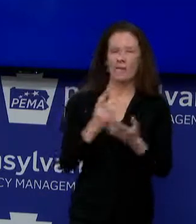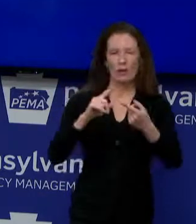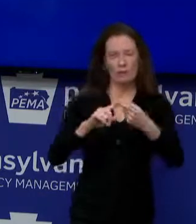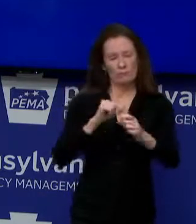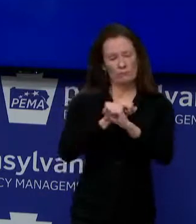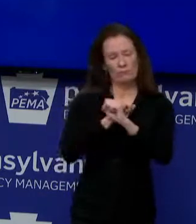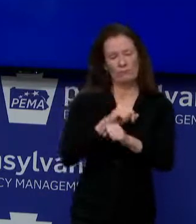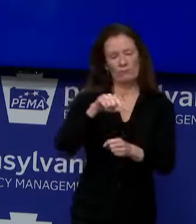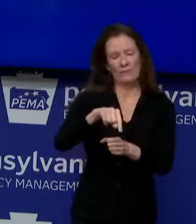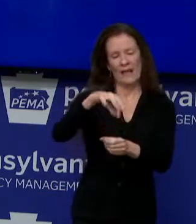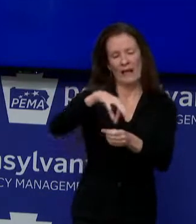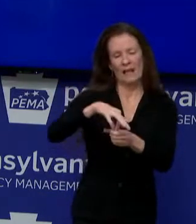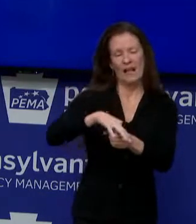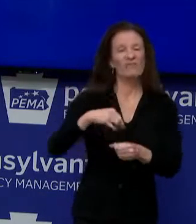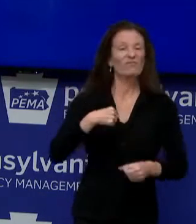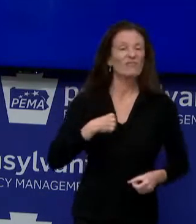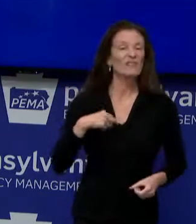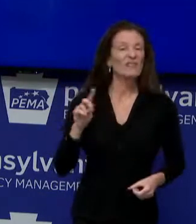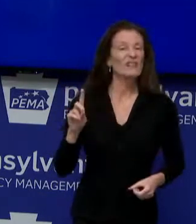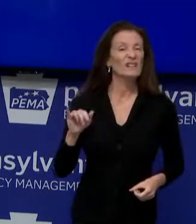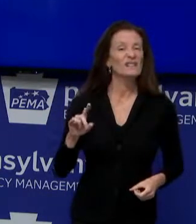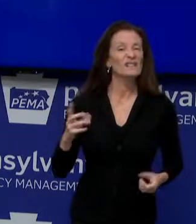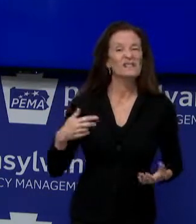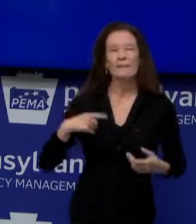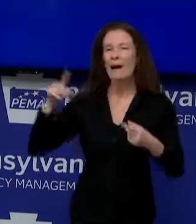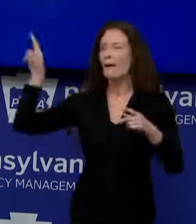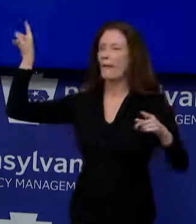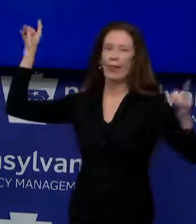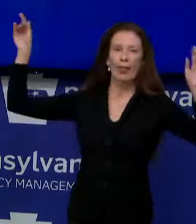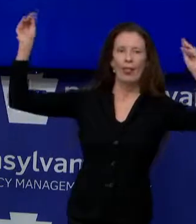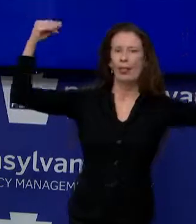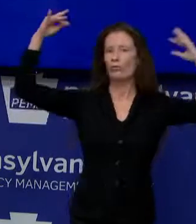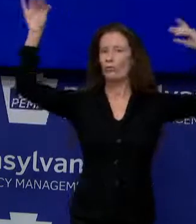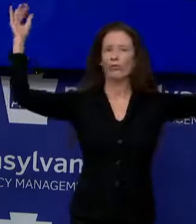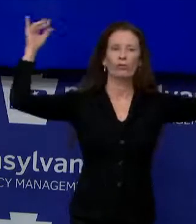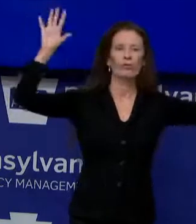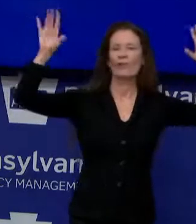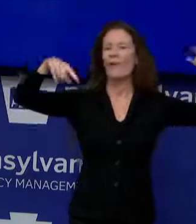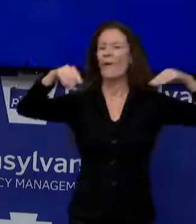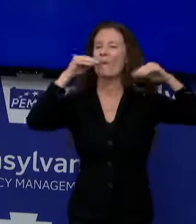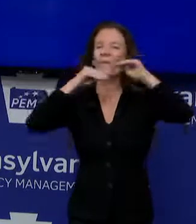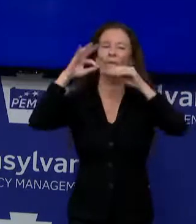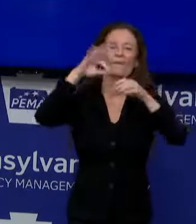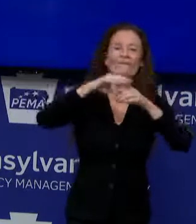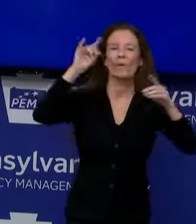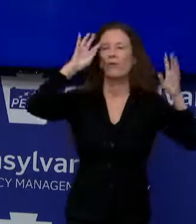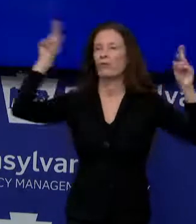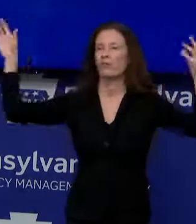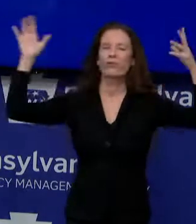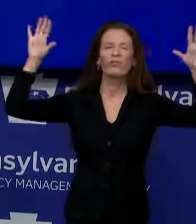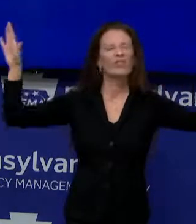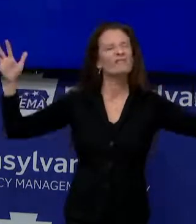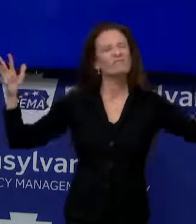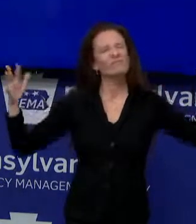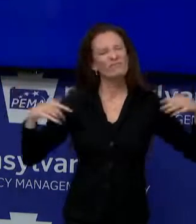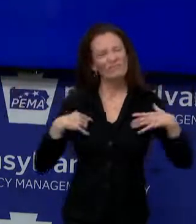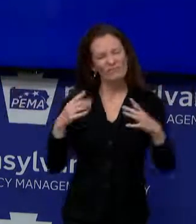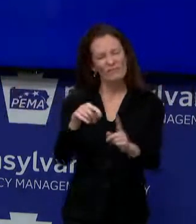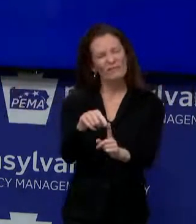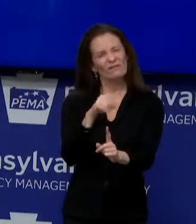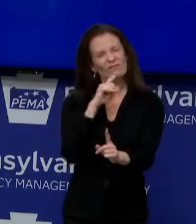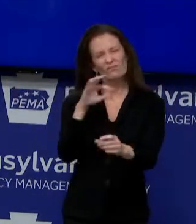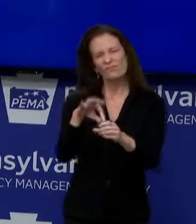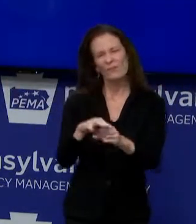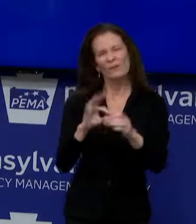from illegitimately cast votes. Now is the time to come together and to continue to improve our